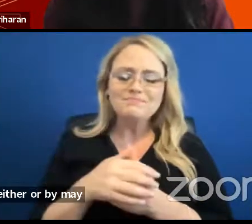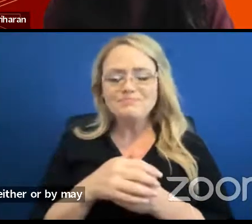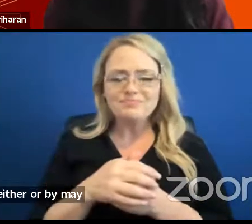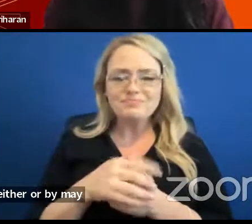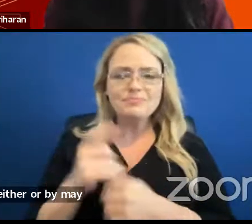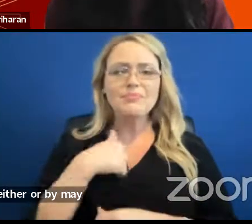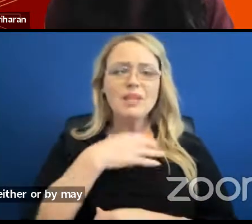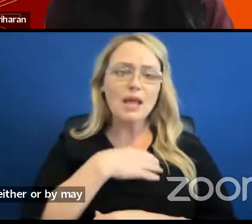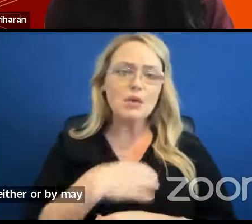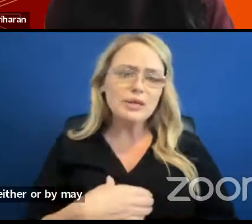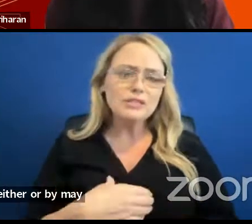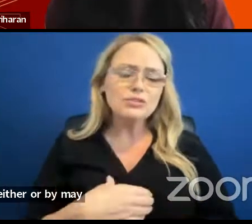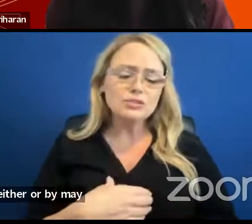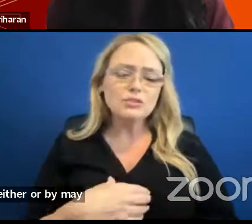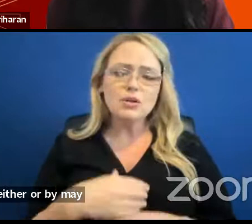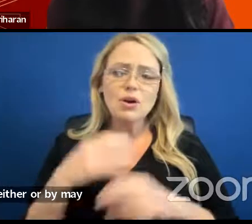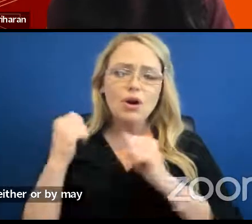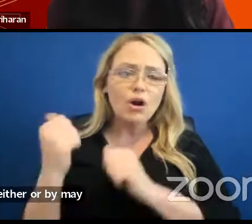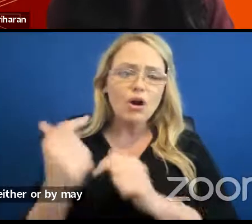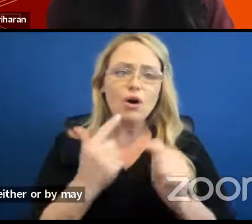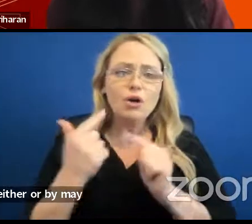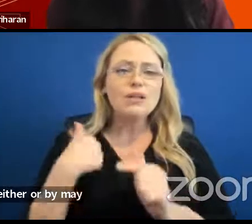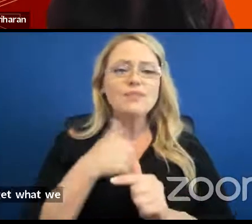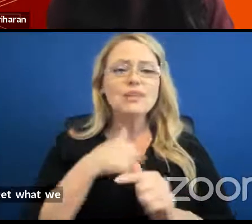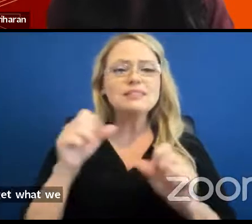is that we all get what we need,